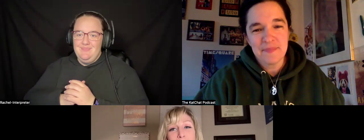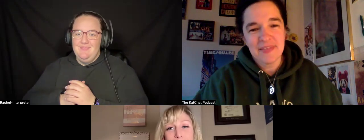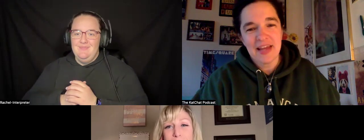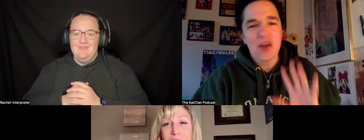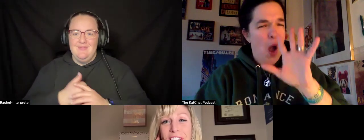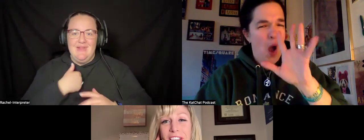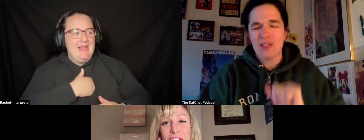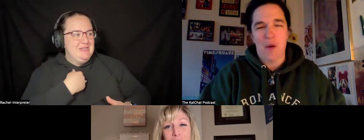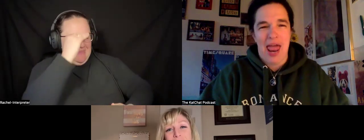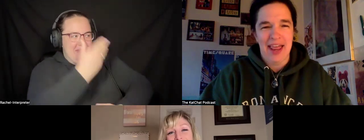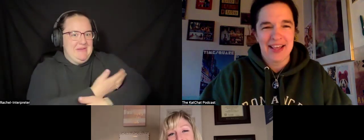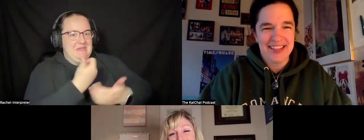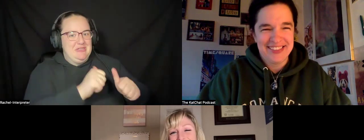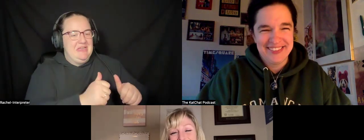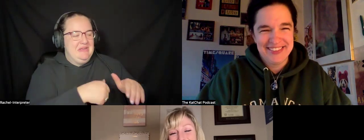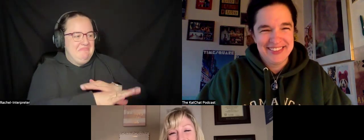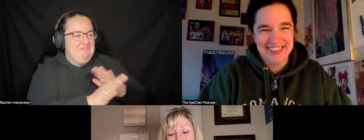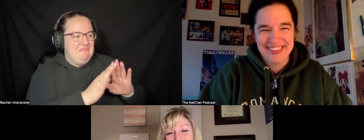Sorry, my son was trying to get Oh, through. it's okay.